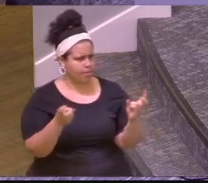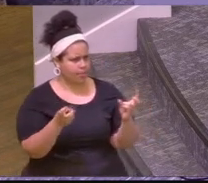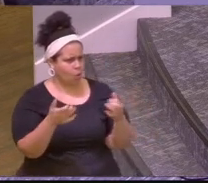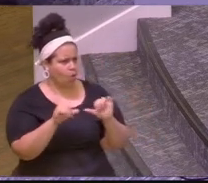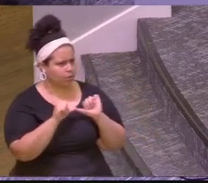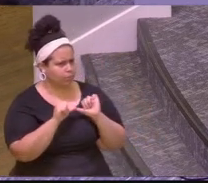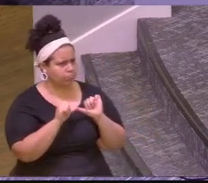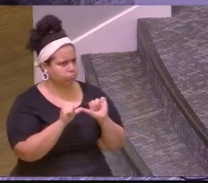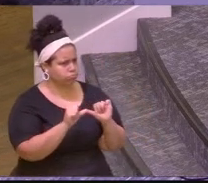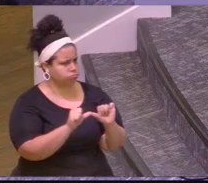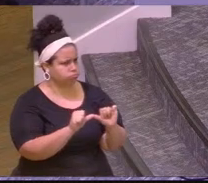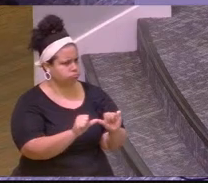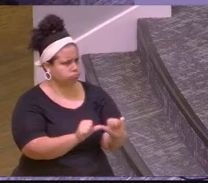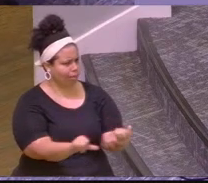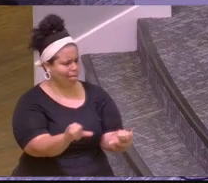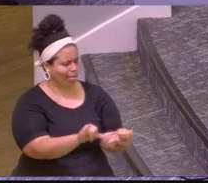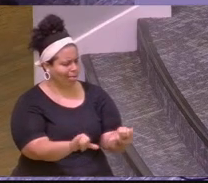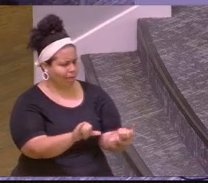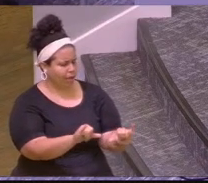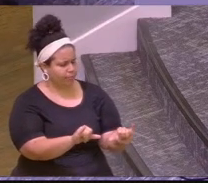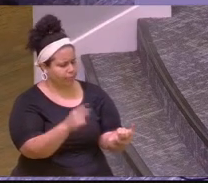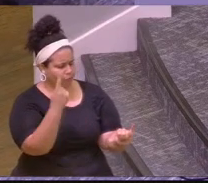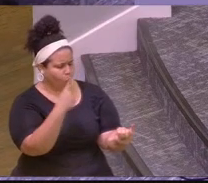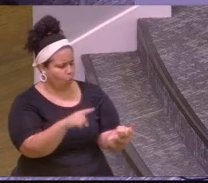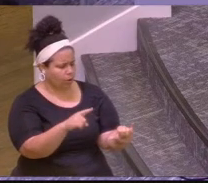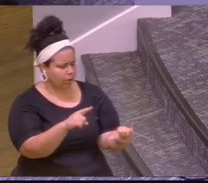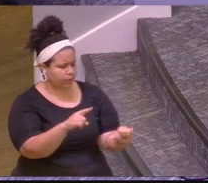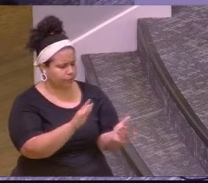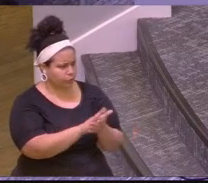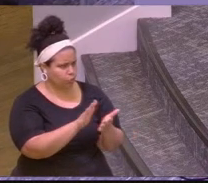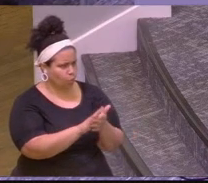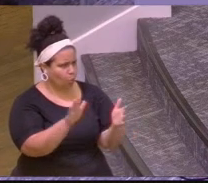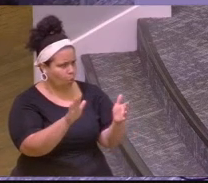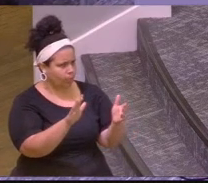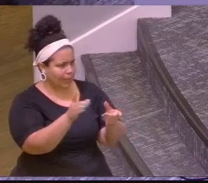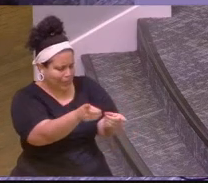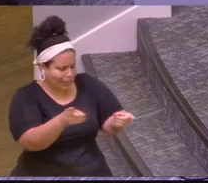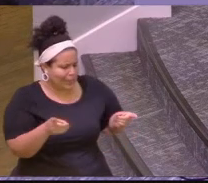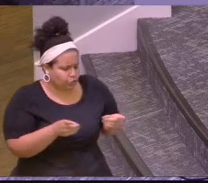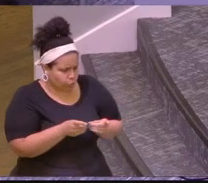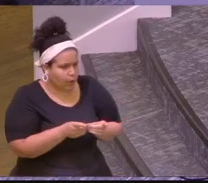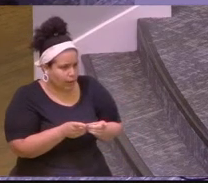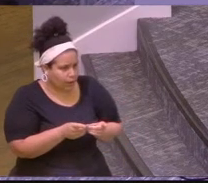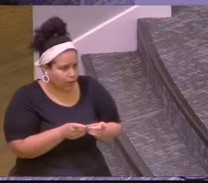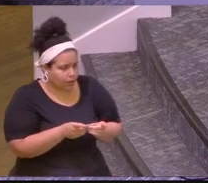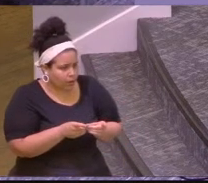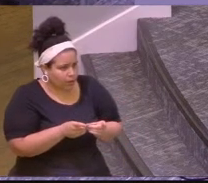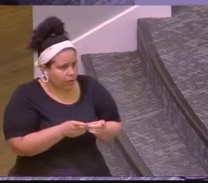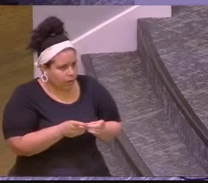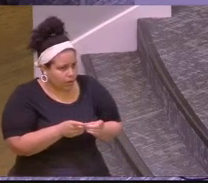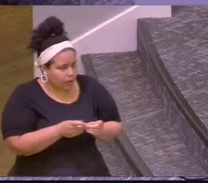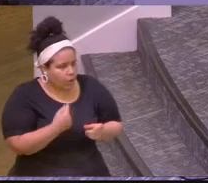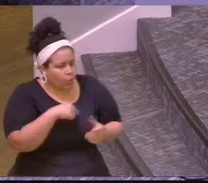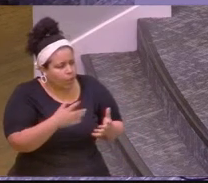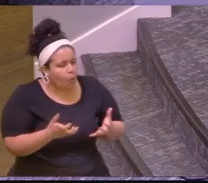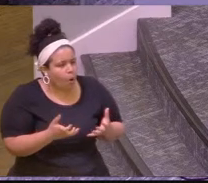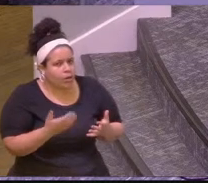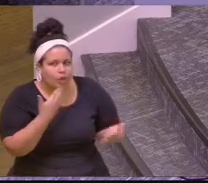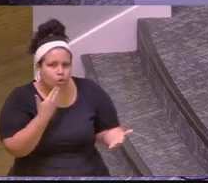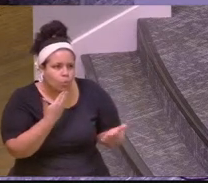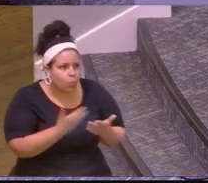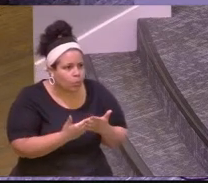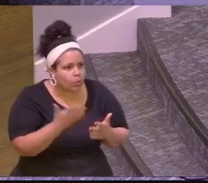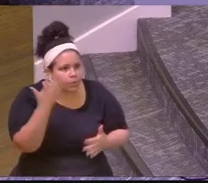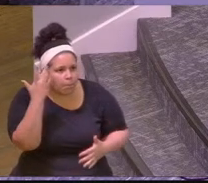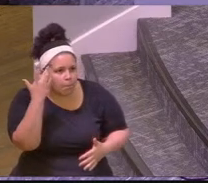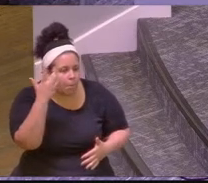the school district. That looks to me like we want to do something good, smart, and innovative, but for our